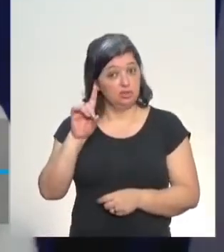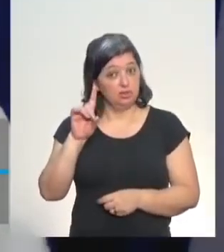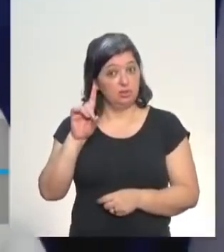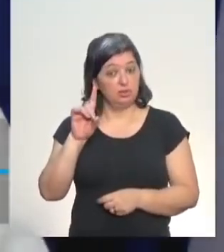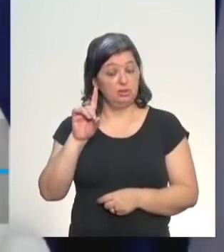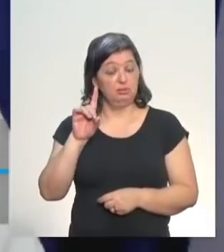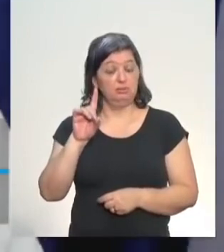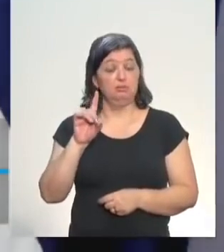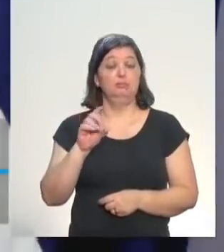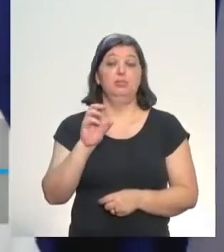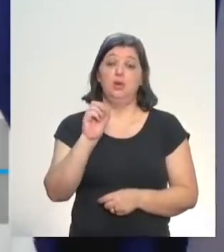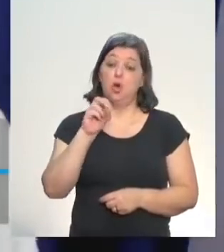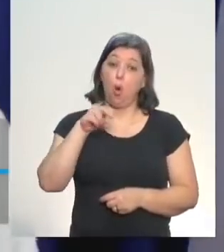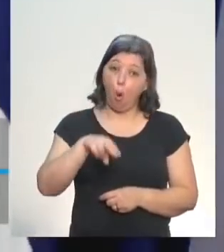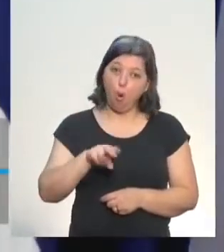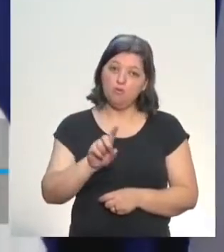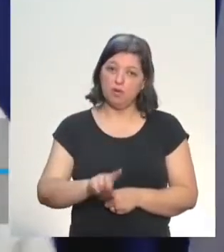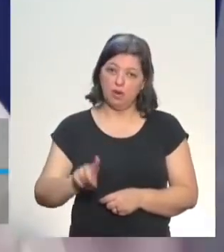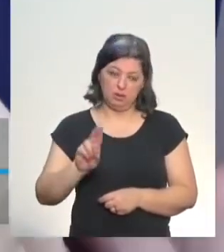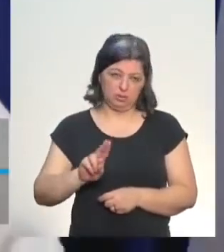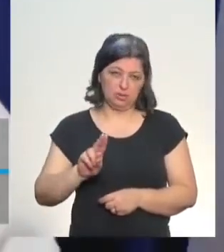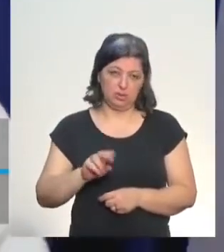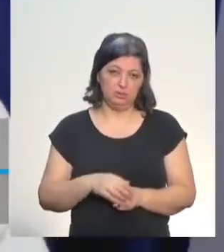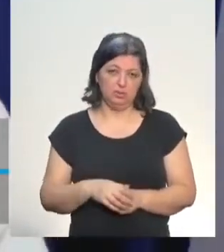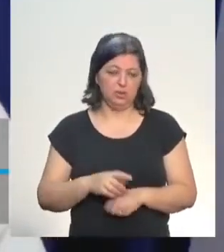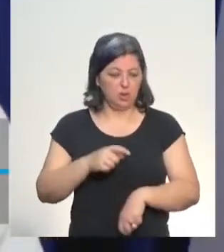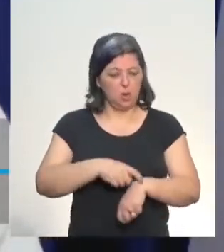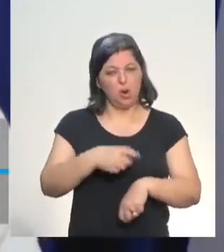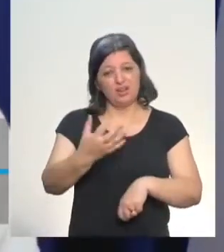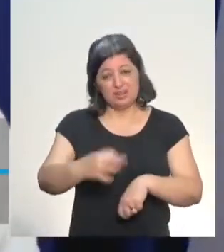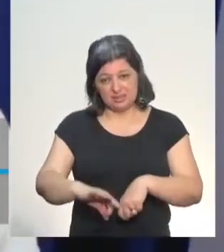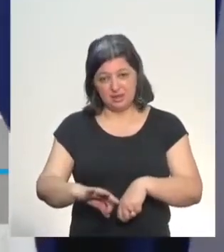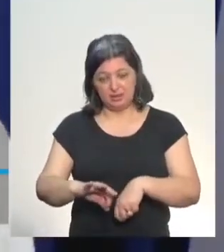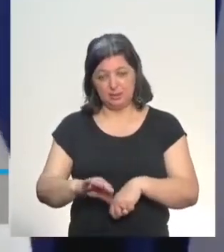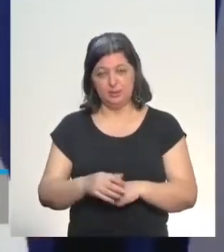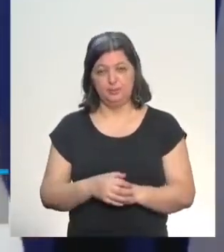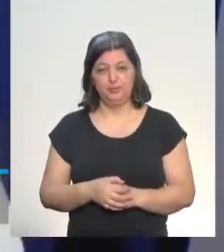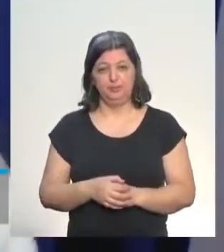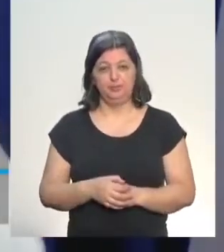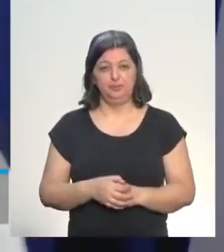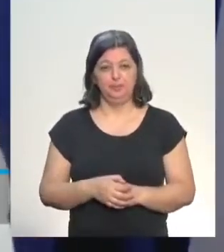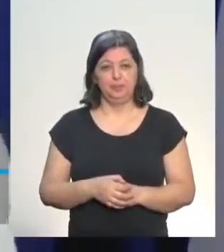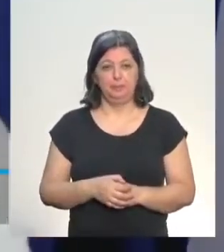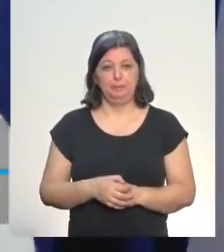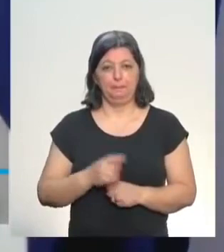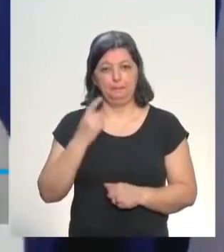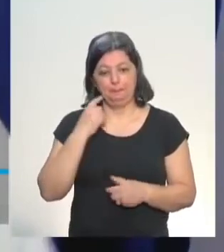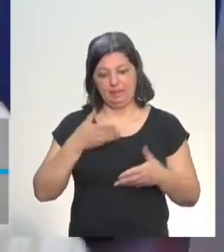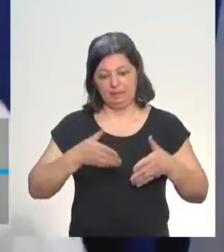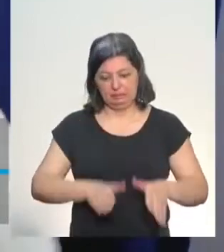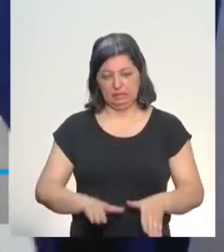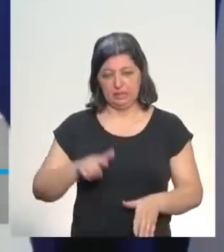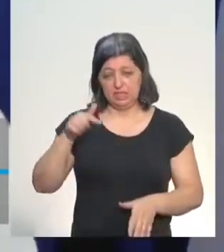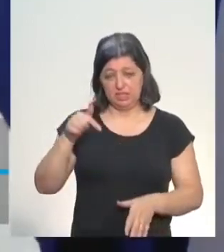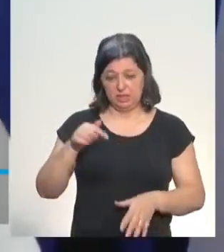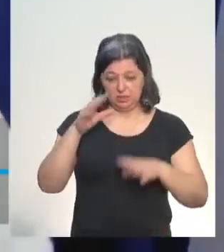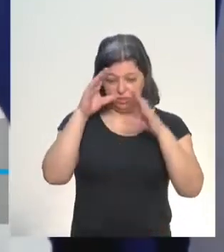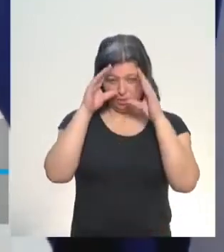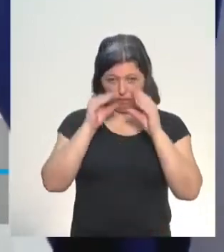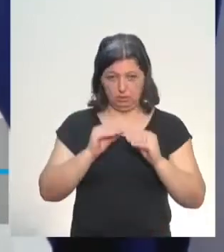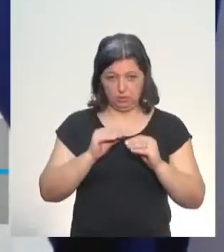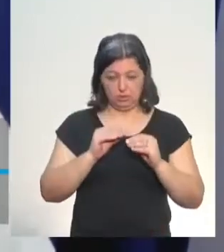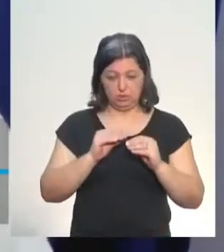on. Agora, se você souber a hora certa, né? Tipo, I was born at 7 p.m. Eu nasci às 7 da noite, né? Então, nice. se você